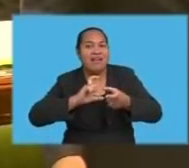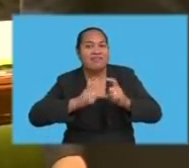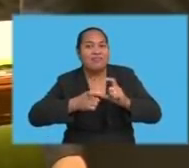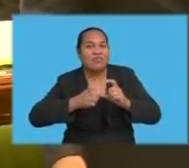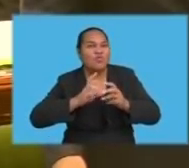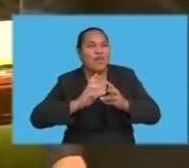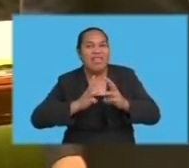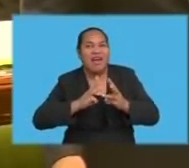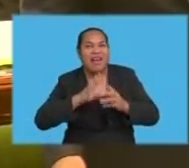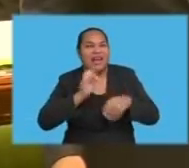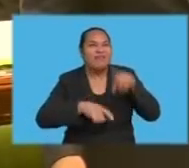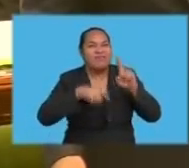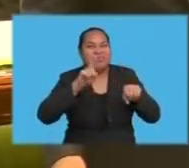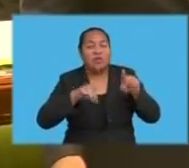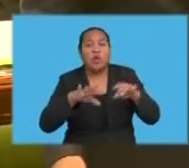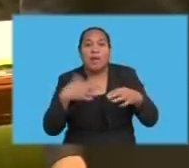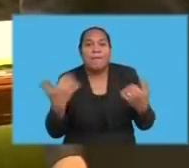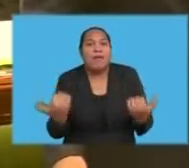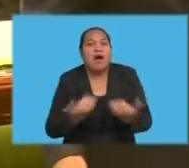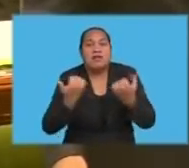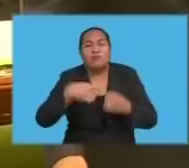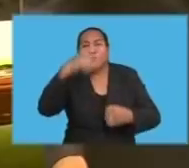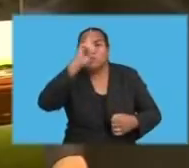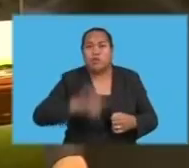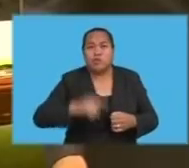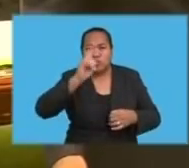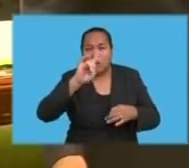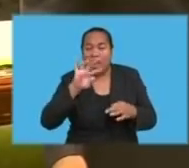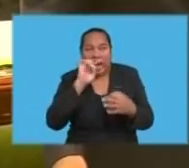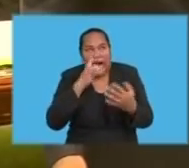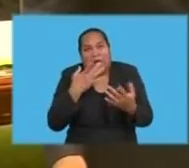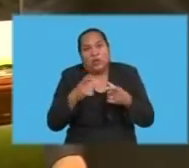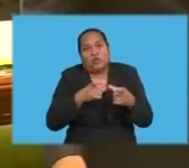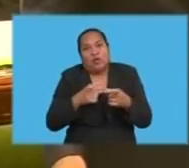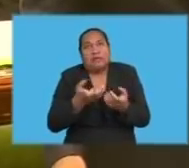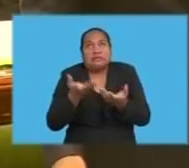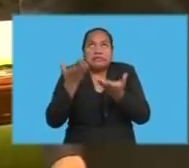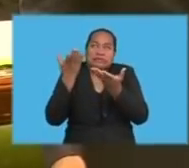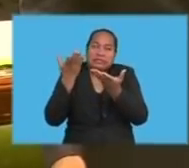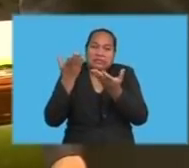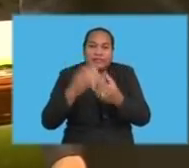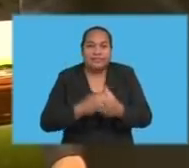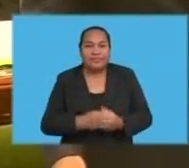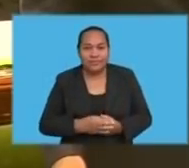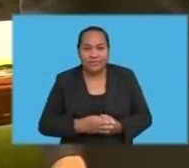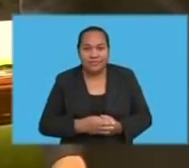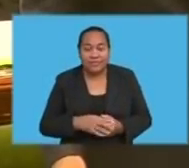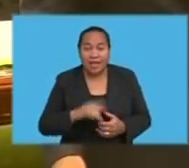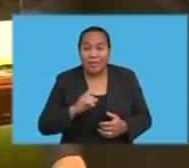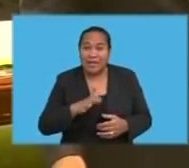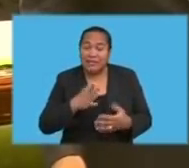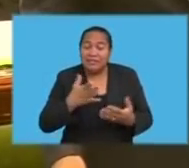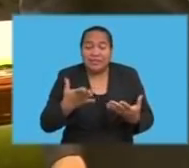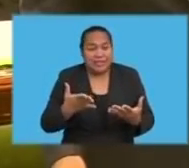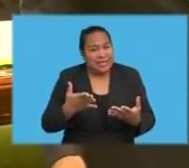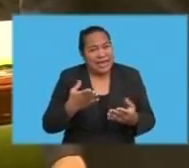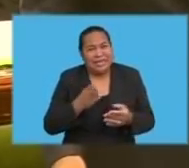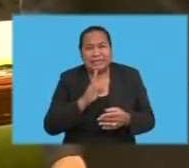strikes, for example, in the middle of Viti Levu. It cannot be helped. The unfortunate thing, though, is we don't have any